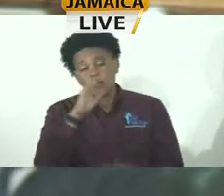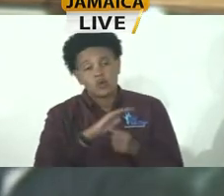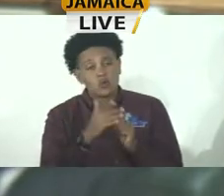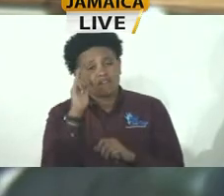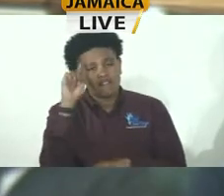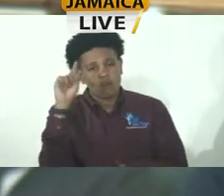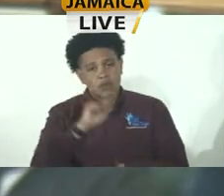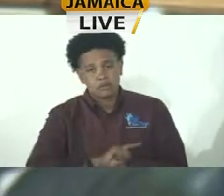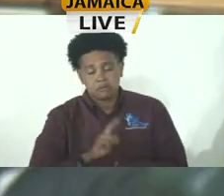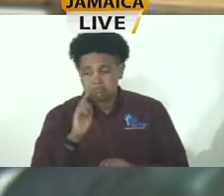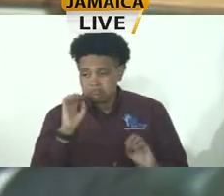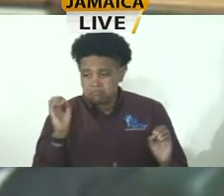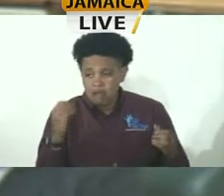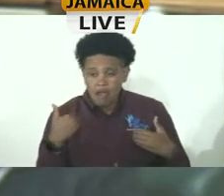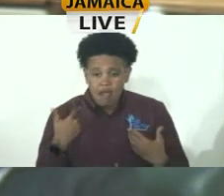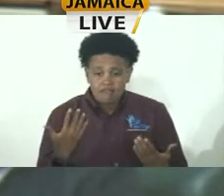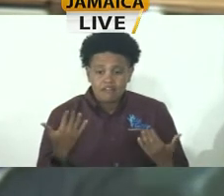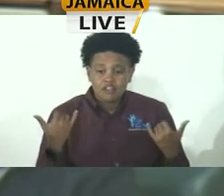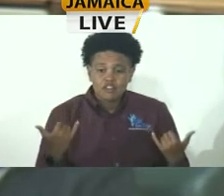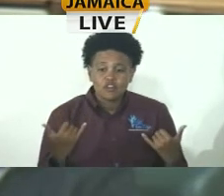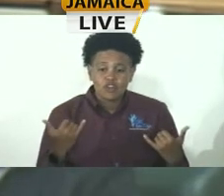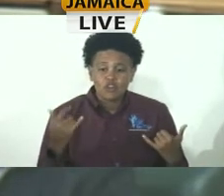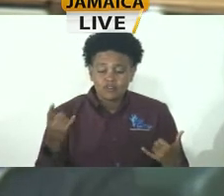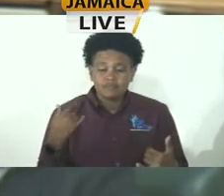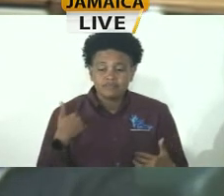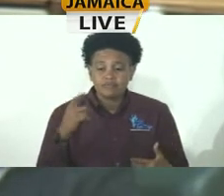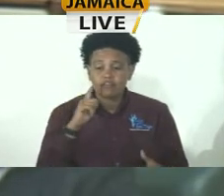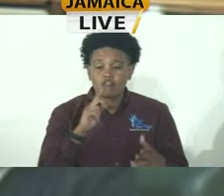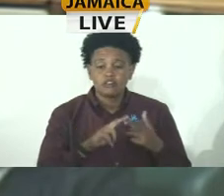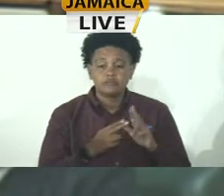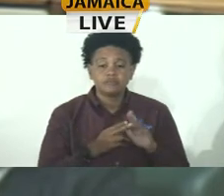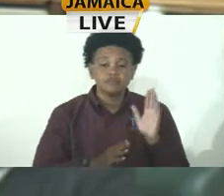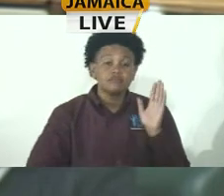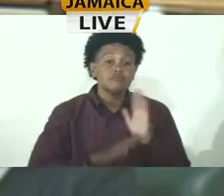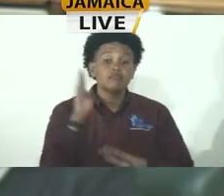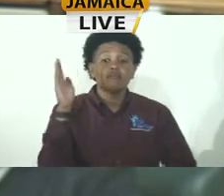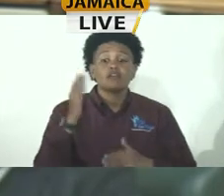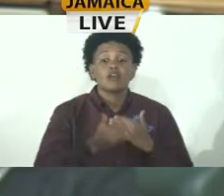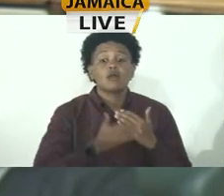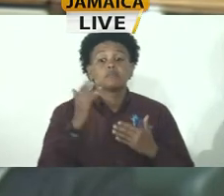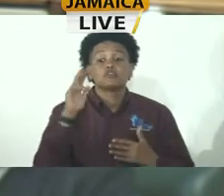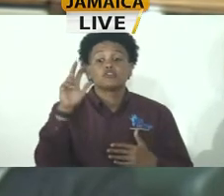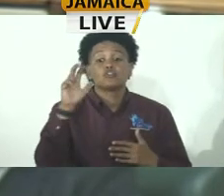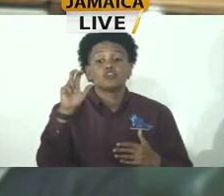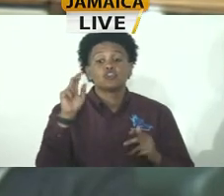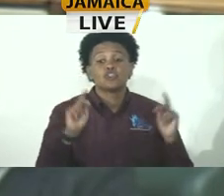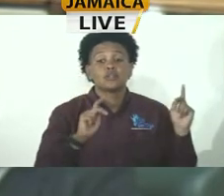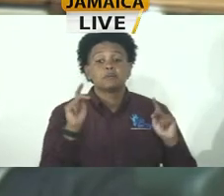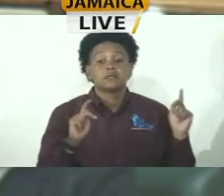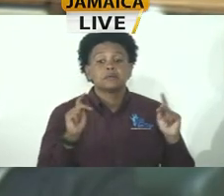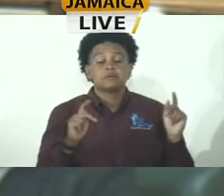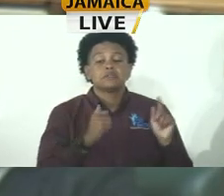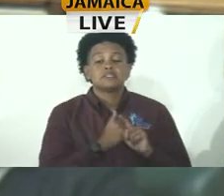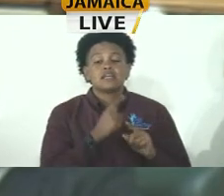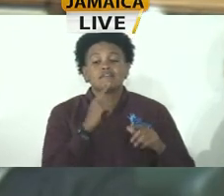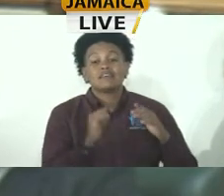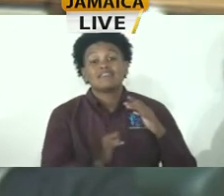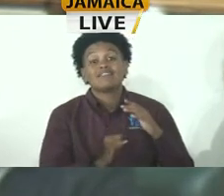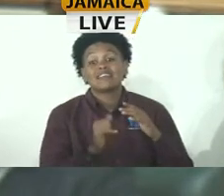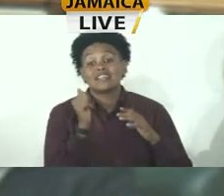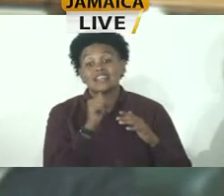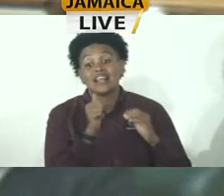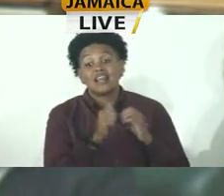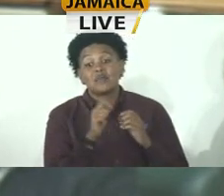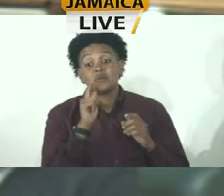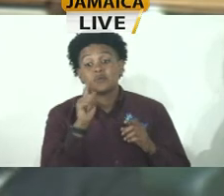day i know they are having a spike almost 300 persons being infected with a very